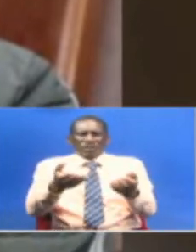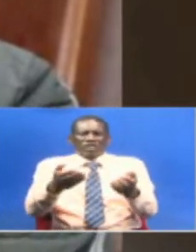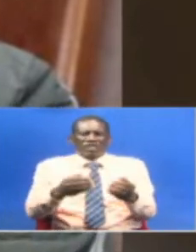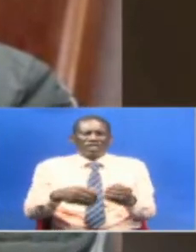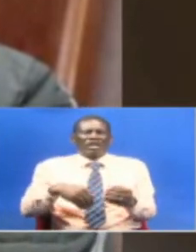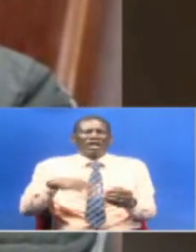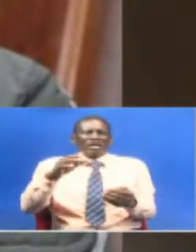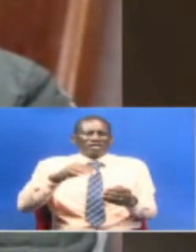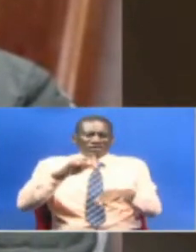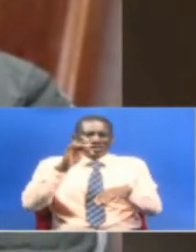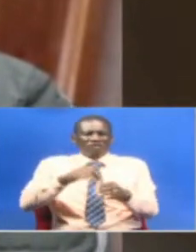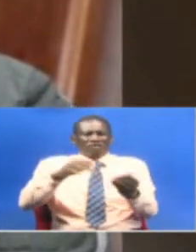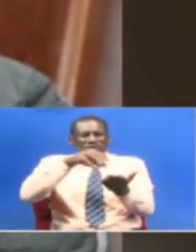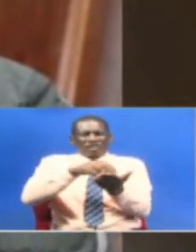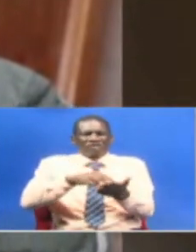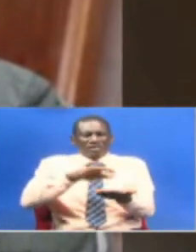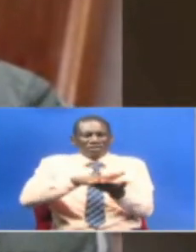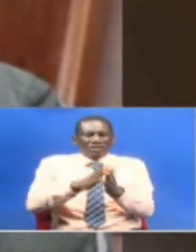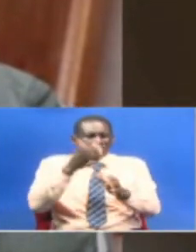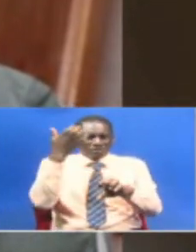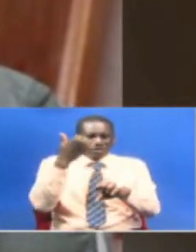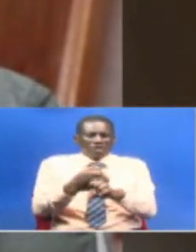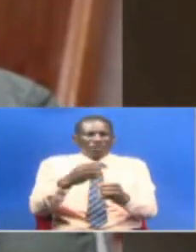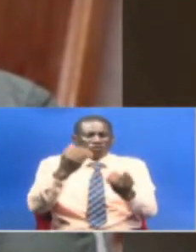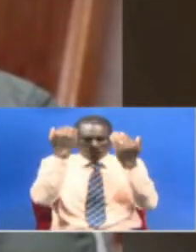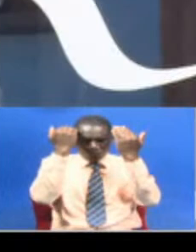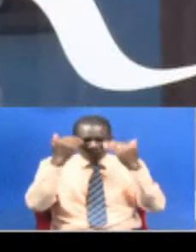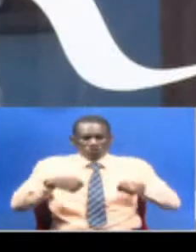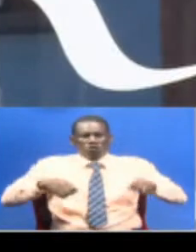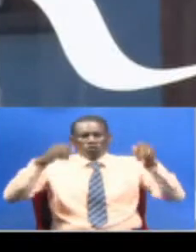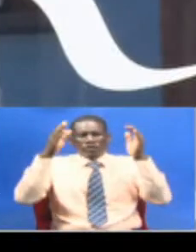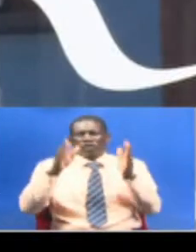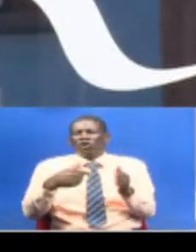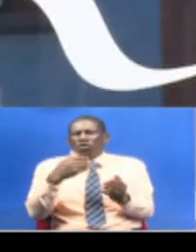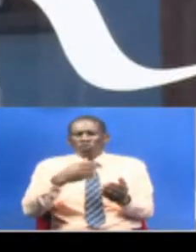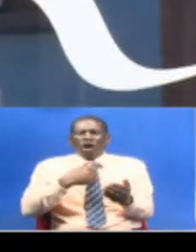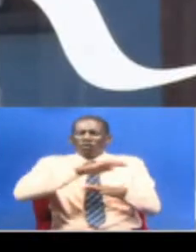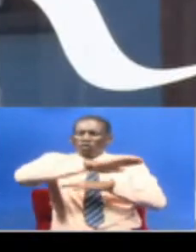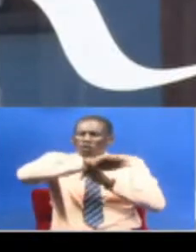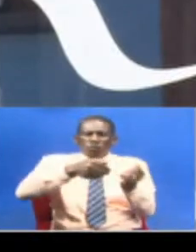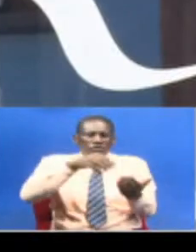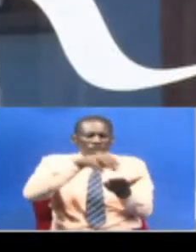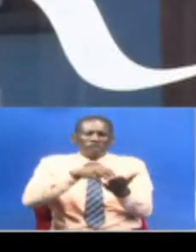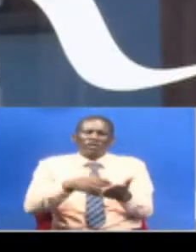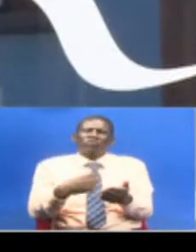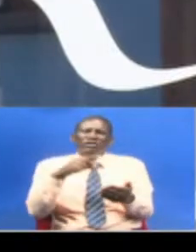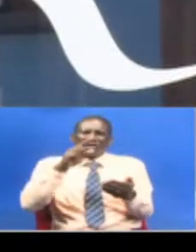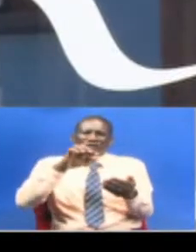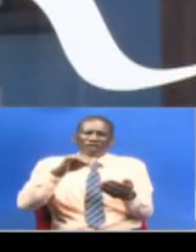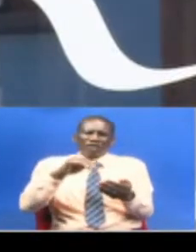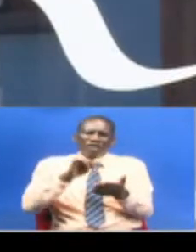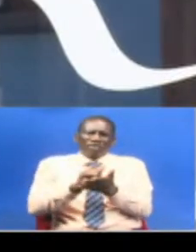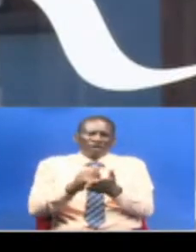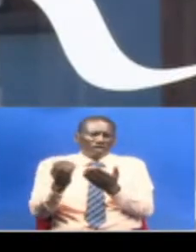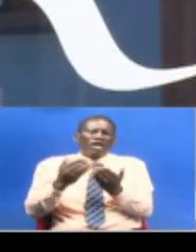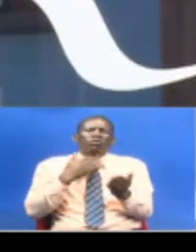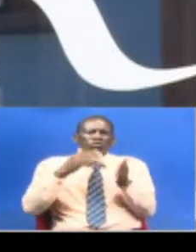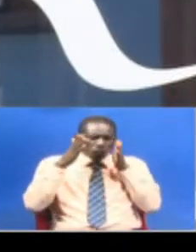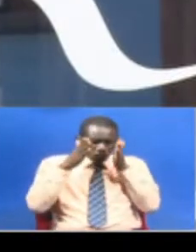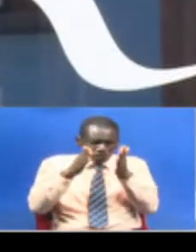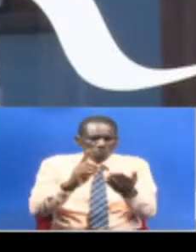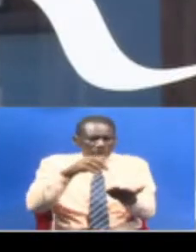cases. It becomes difficult for the judicial officer who is handling all these cases to say, let me concentrate on one case